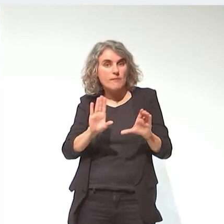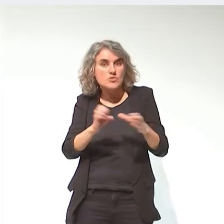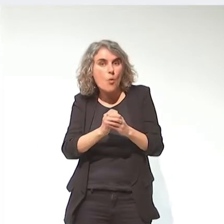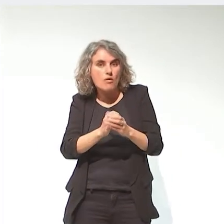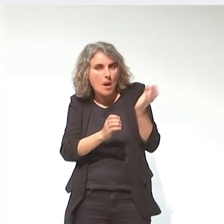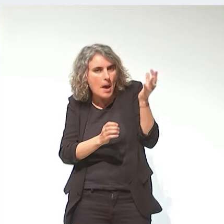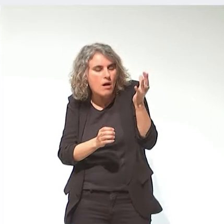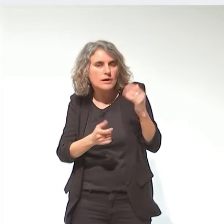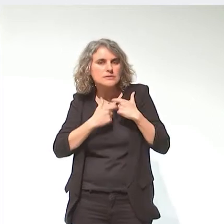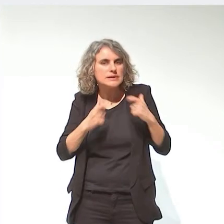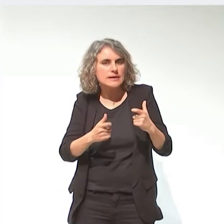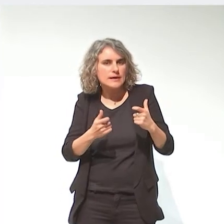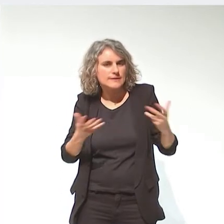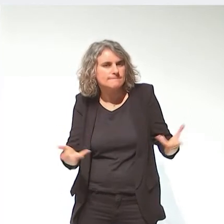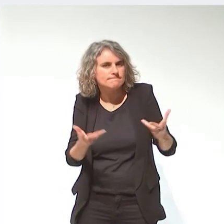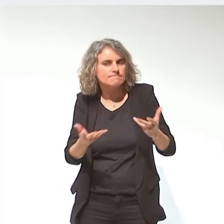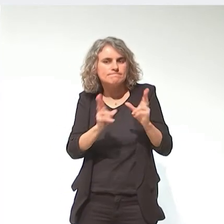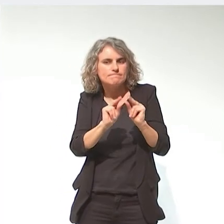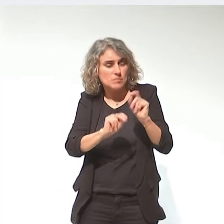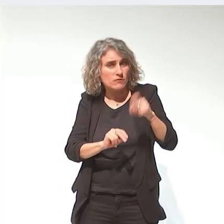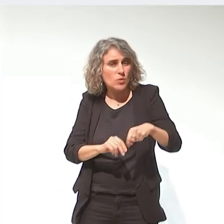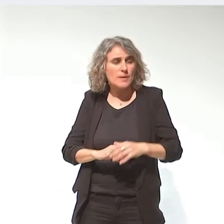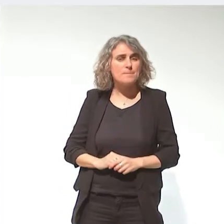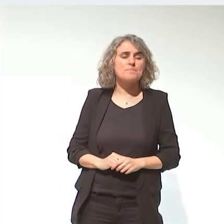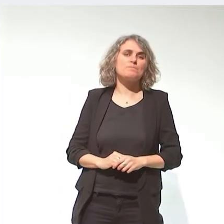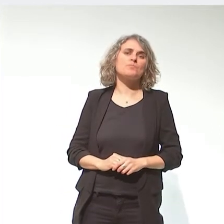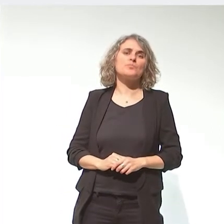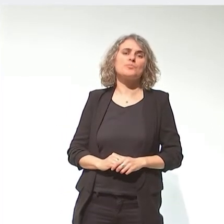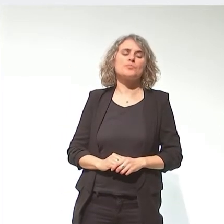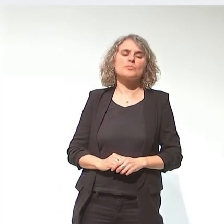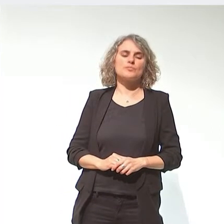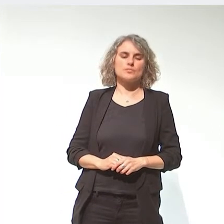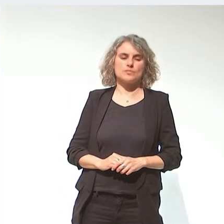Initial training, for example? Is that something you're envisaging?